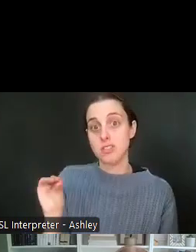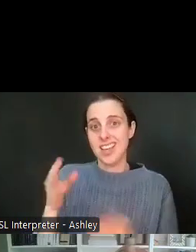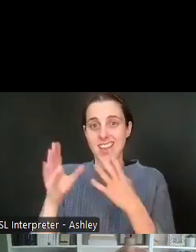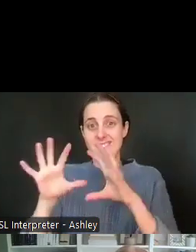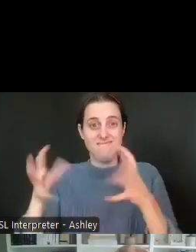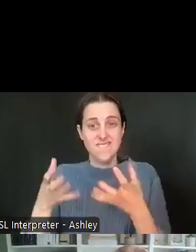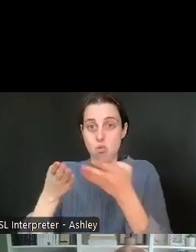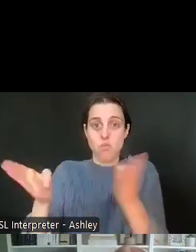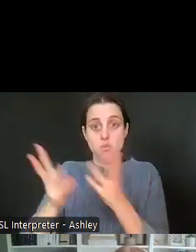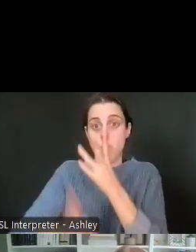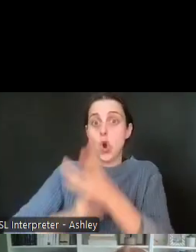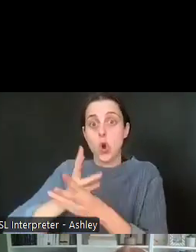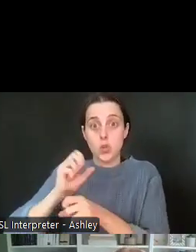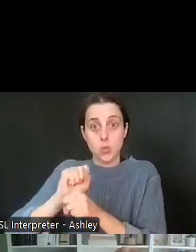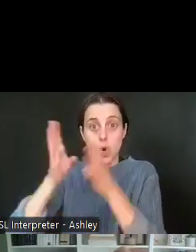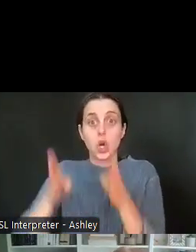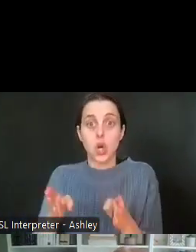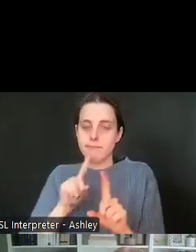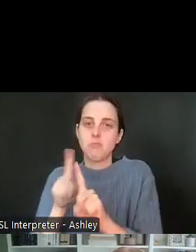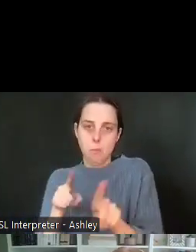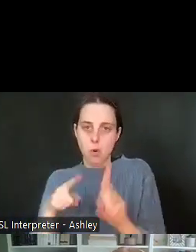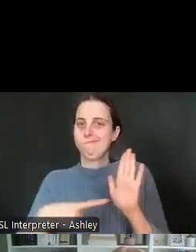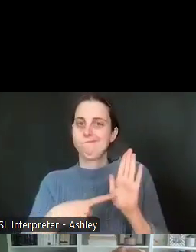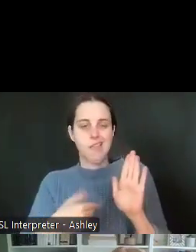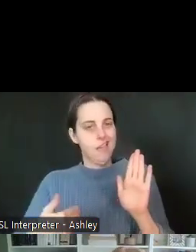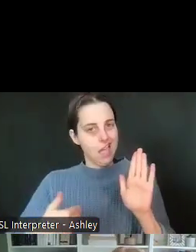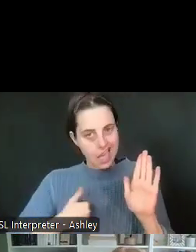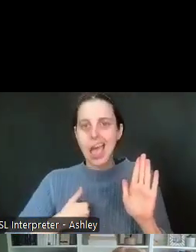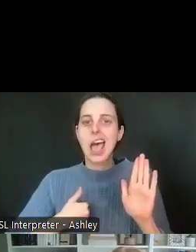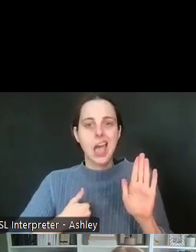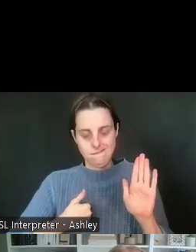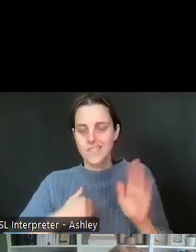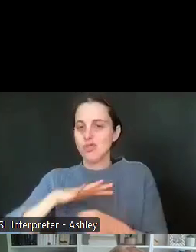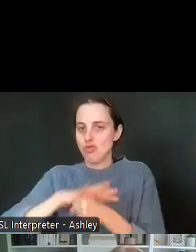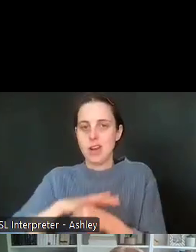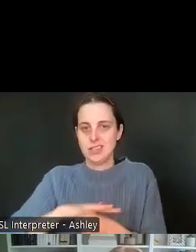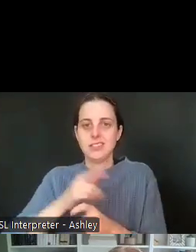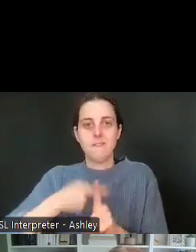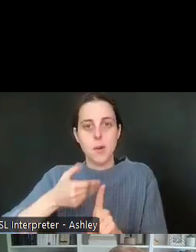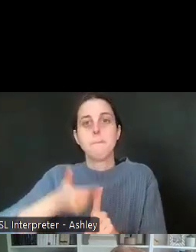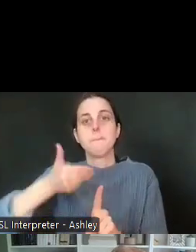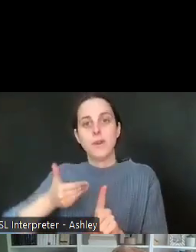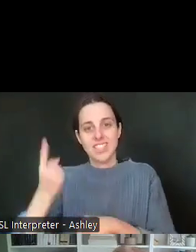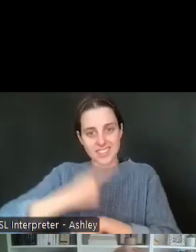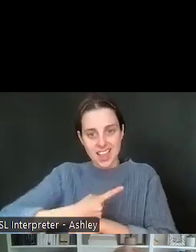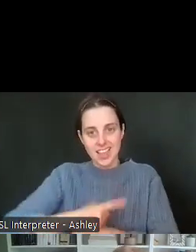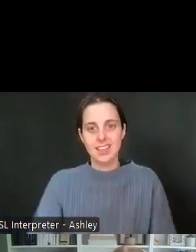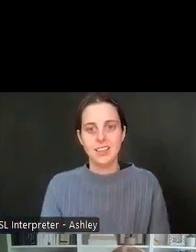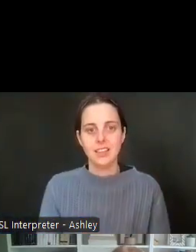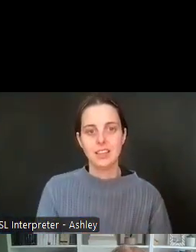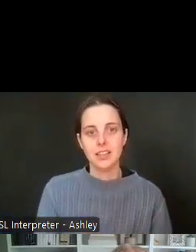in the previous day. And if you're like me, you might have looked at this chart and wondered, well, what happened back in